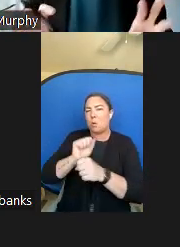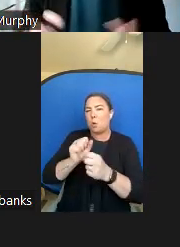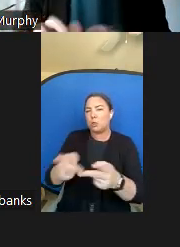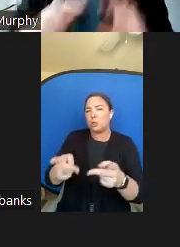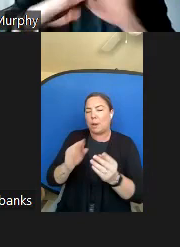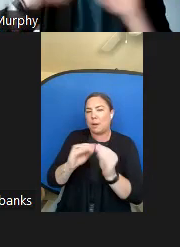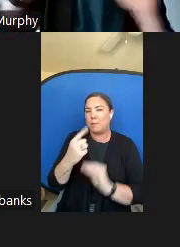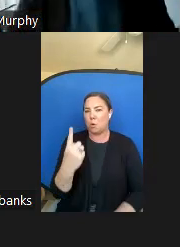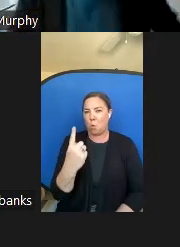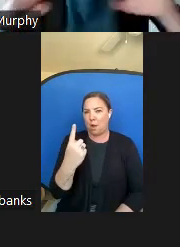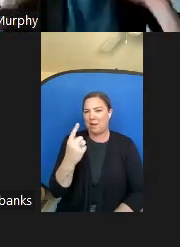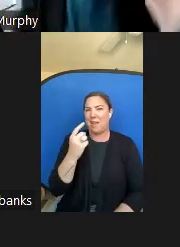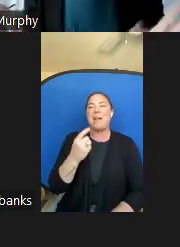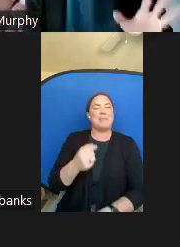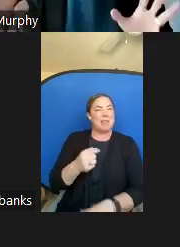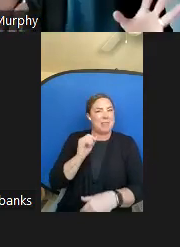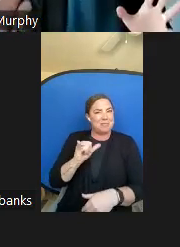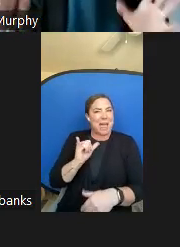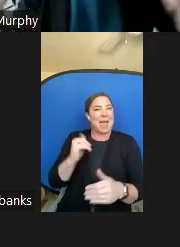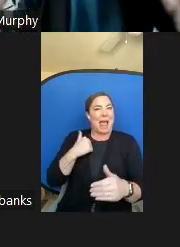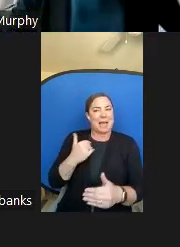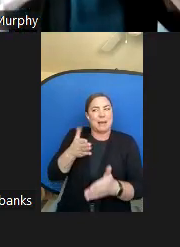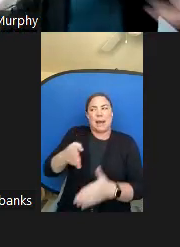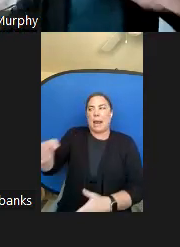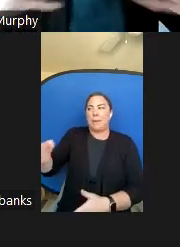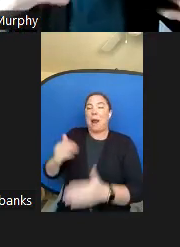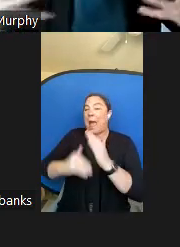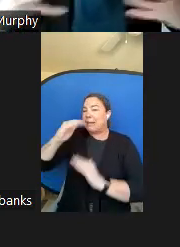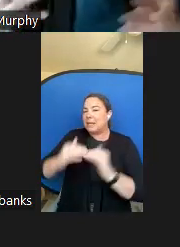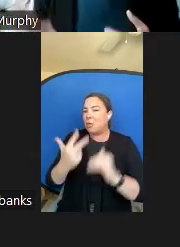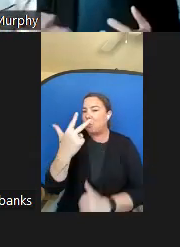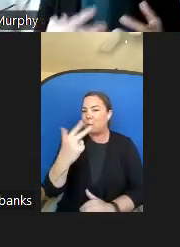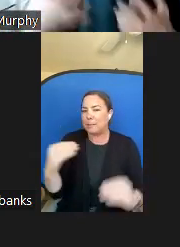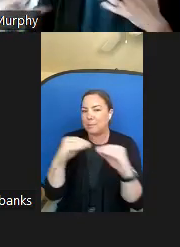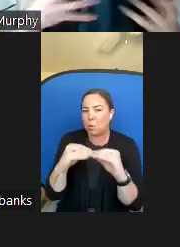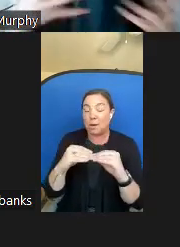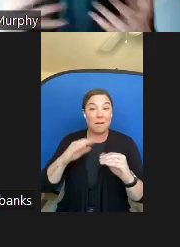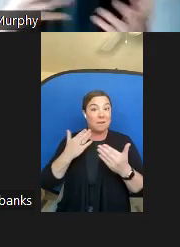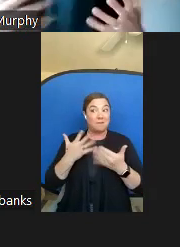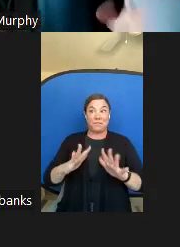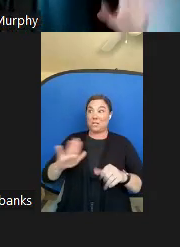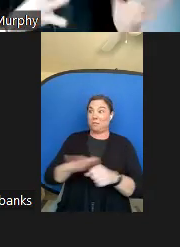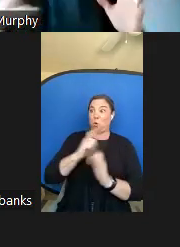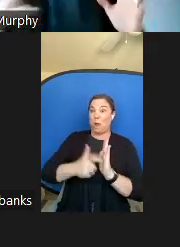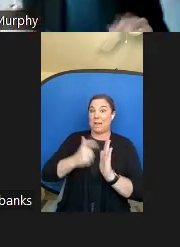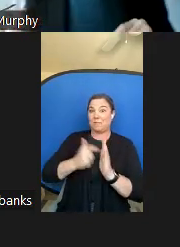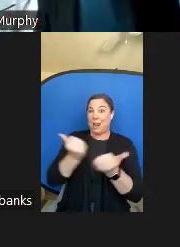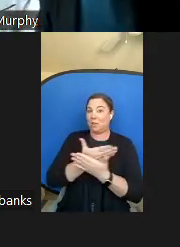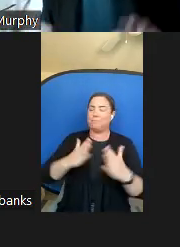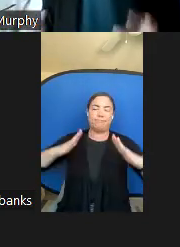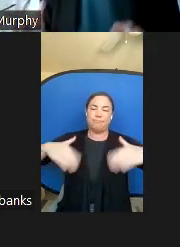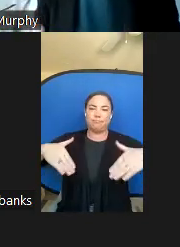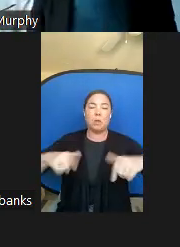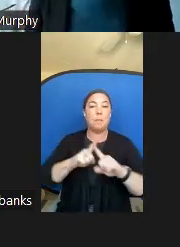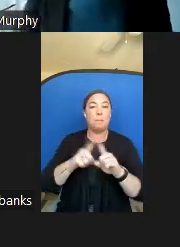other workshops. They're not fully, the whole area isn't fully excavated, but we can kind of extrapolate between the geophysics and